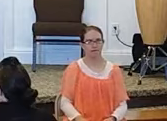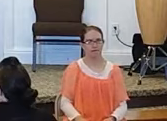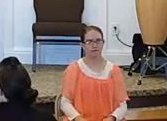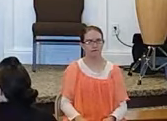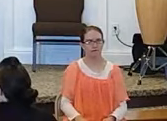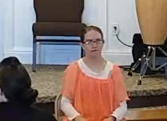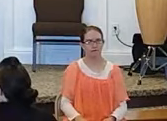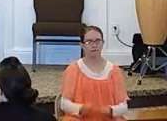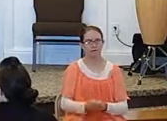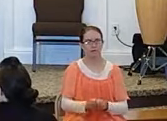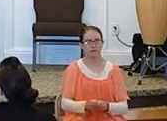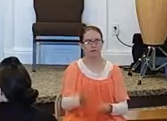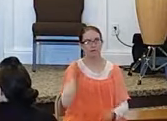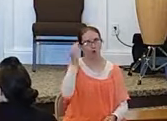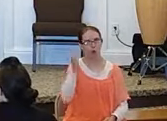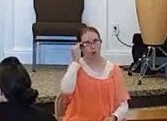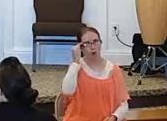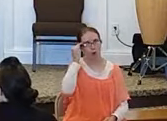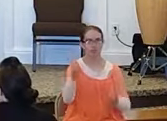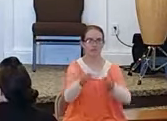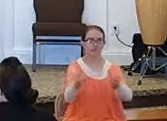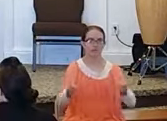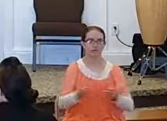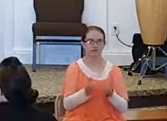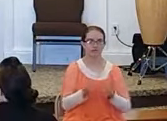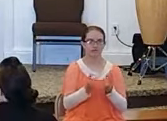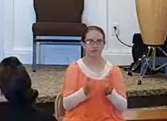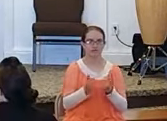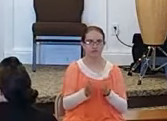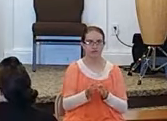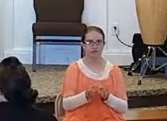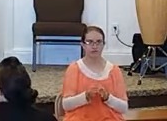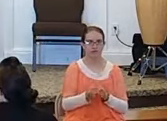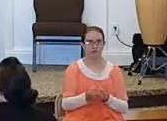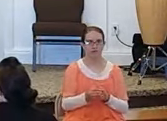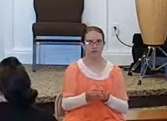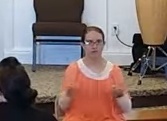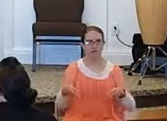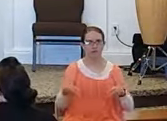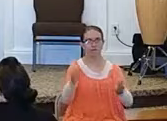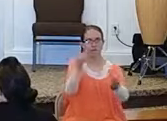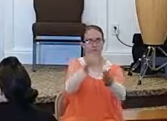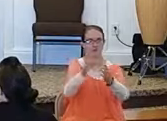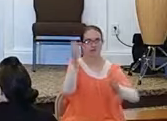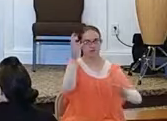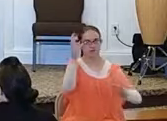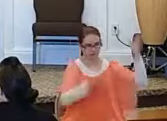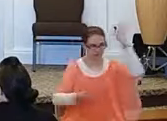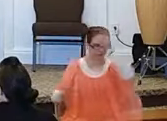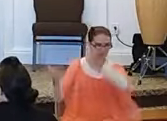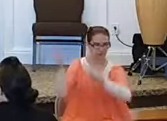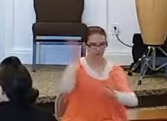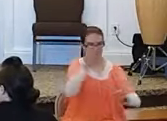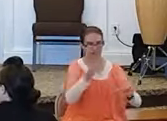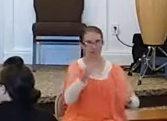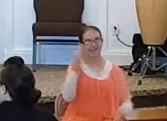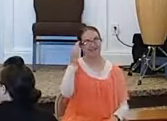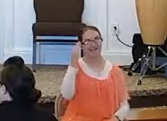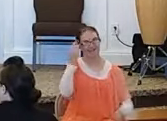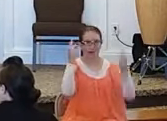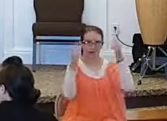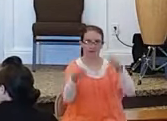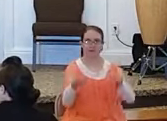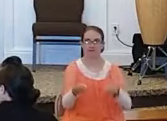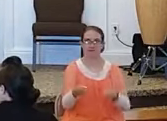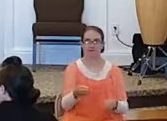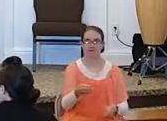they're headed to what they thought was a certain place, but Jesus had better direction. So they get into the middle of a storm. You know what I think happened? Now